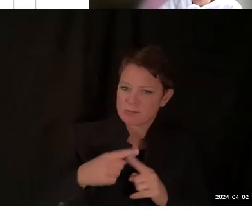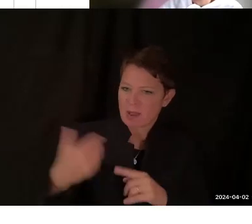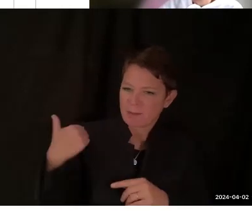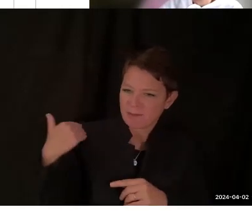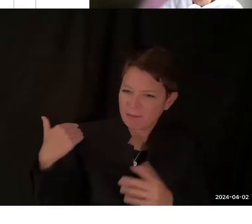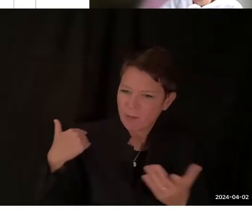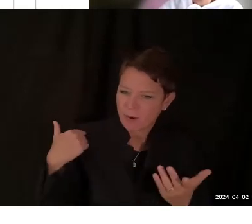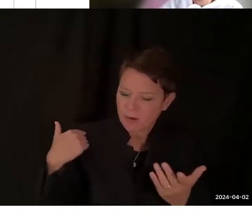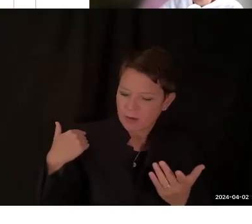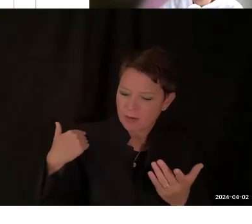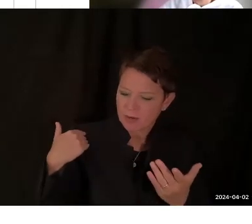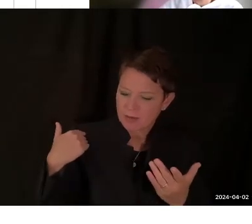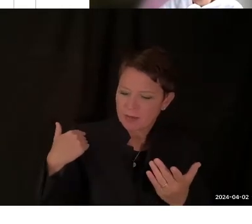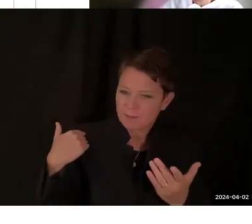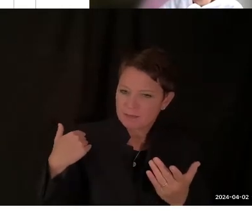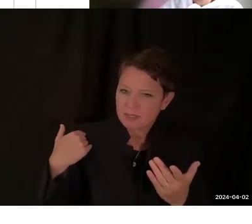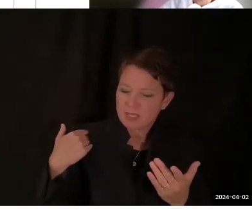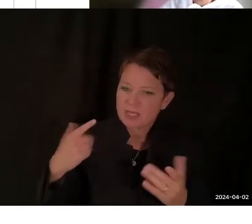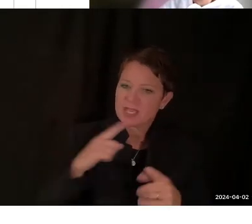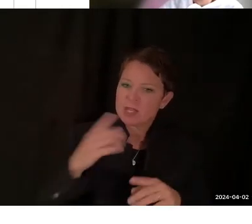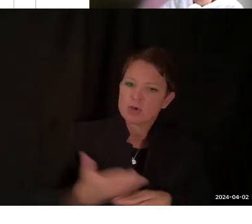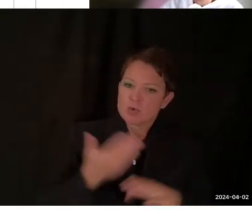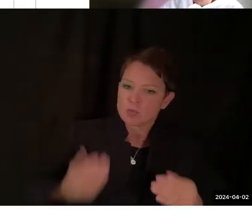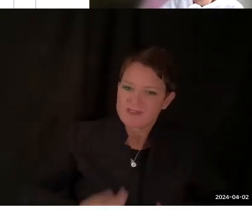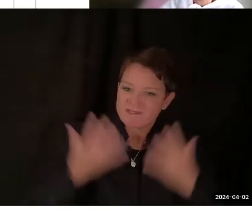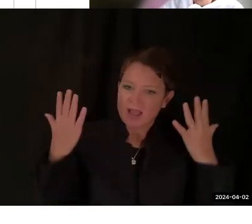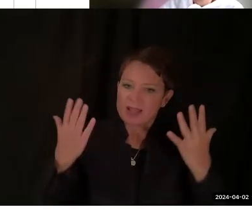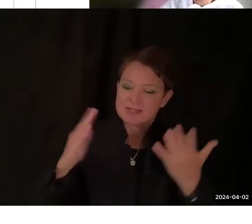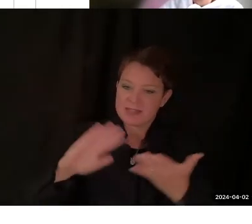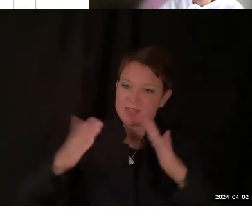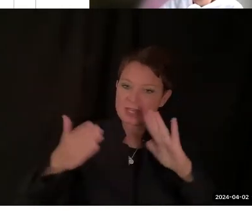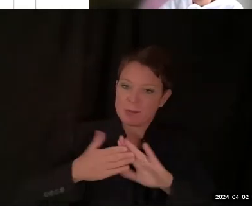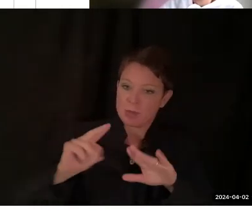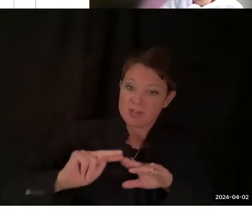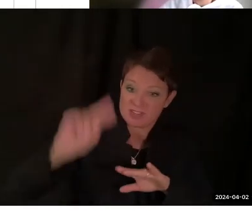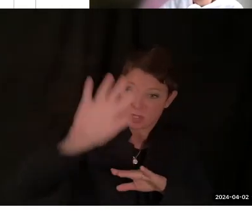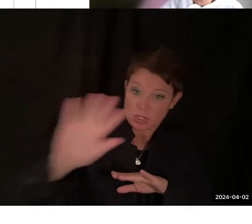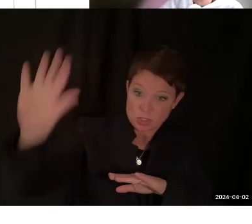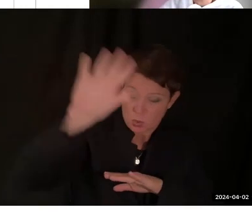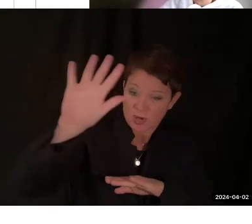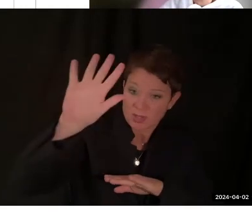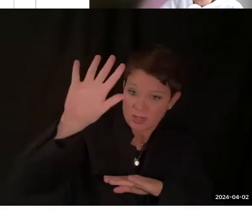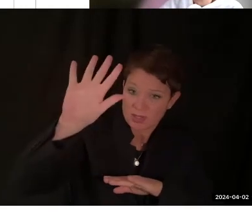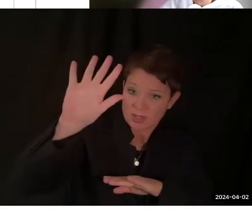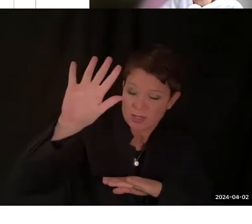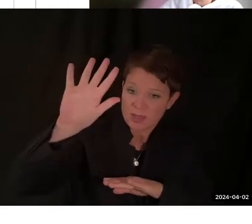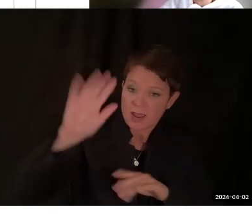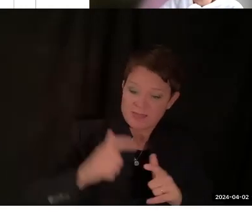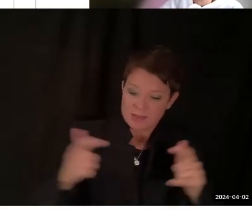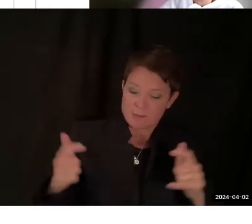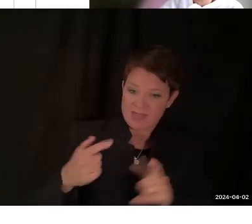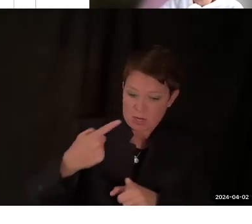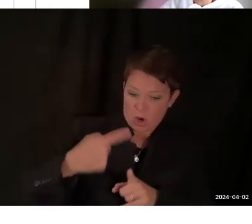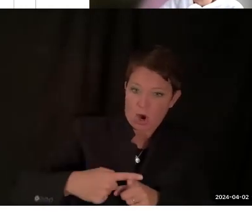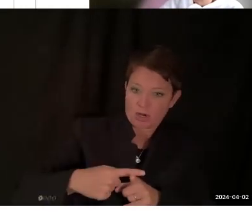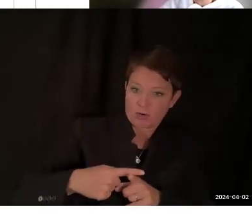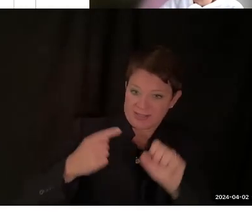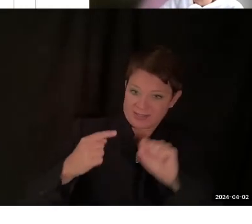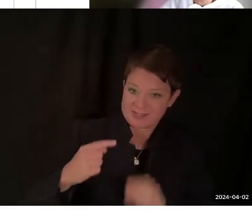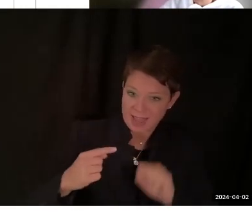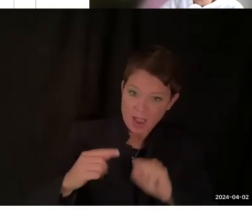before. It revitalizes both the community to the north and the major artery that we have to the